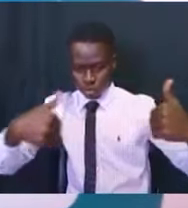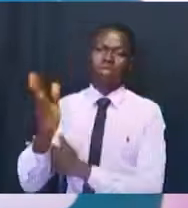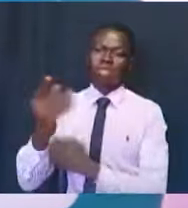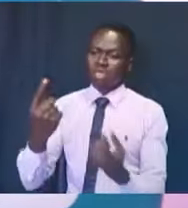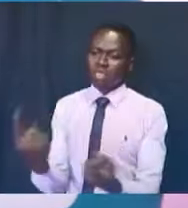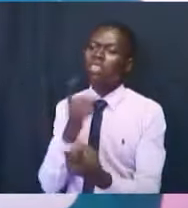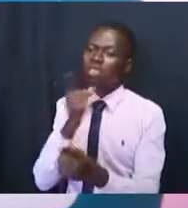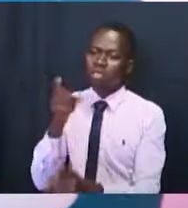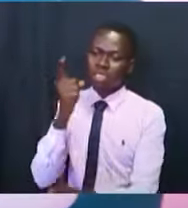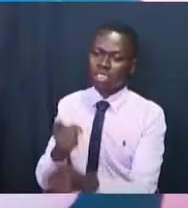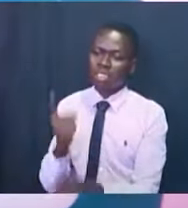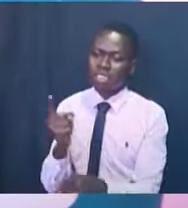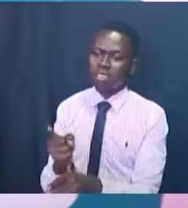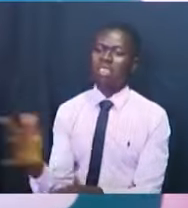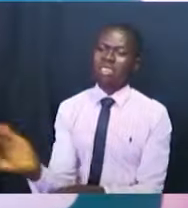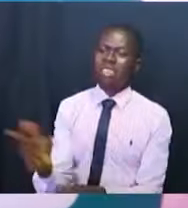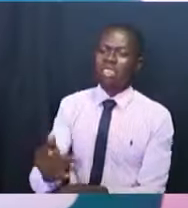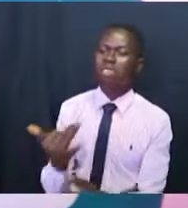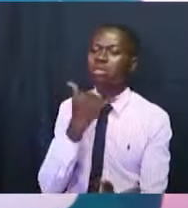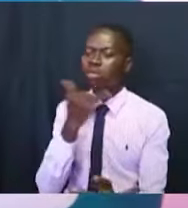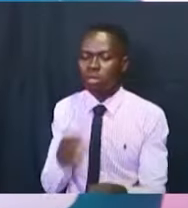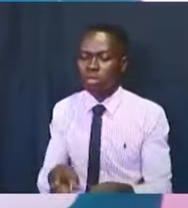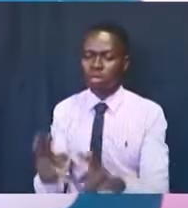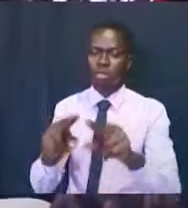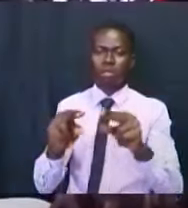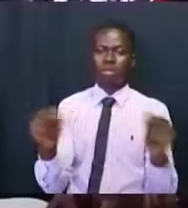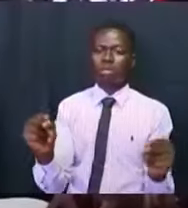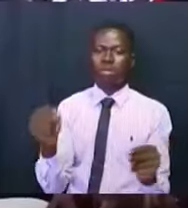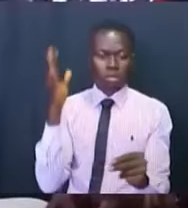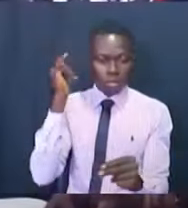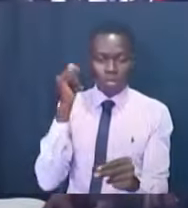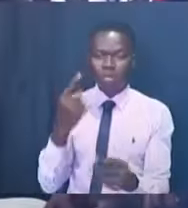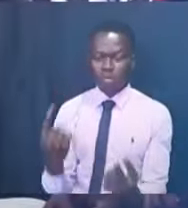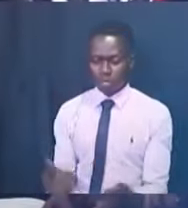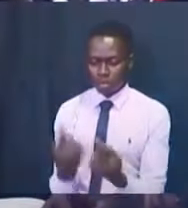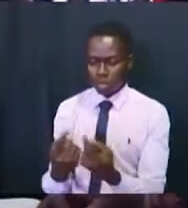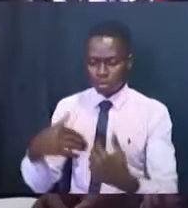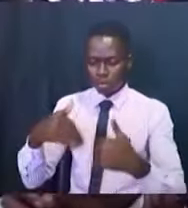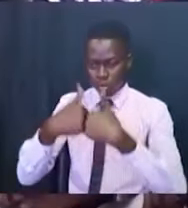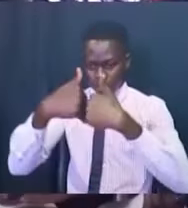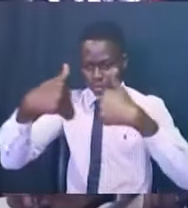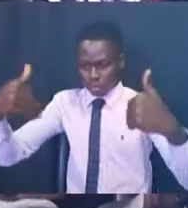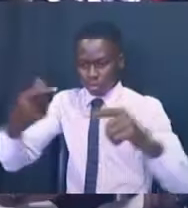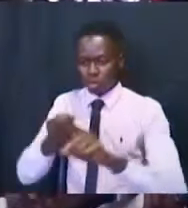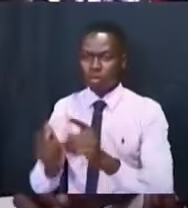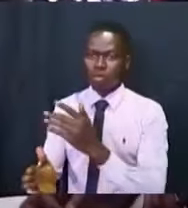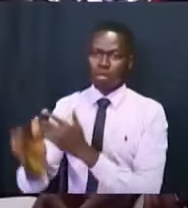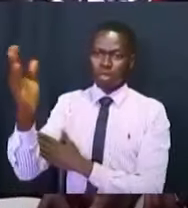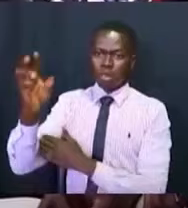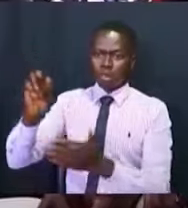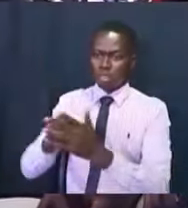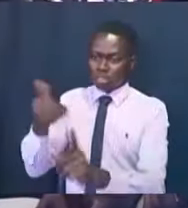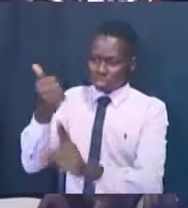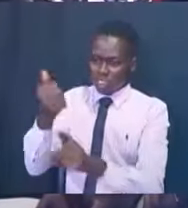about sin, it's not fornication, lying. Sin is basically a departure from God. Everyone has turned to his